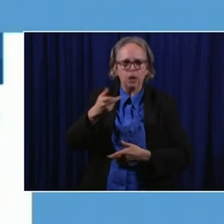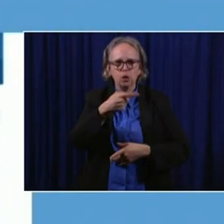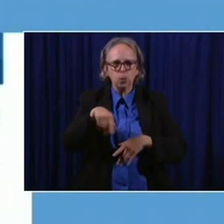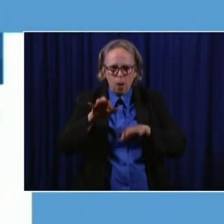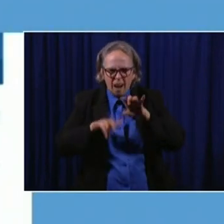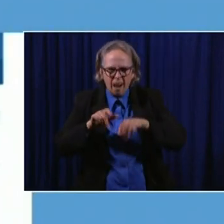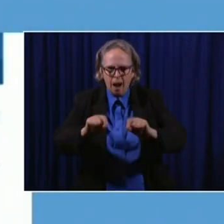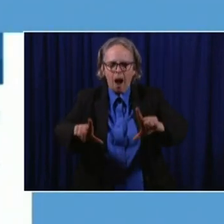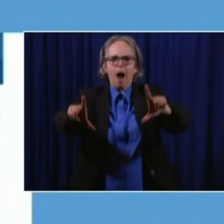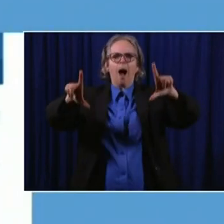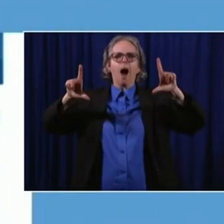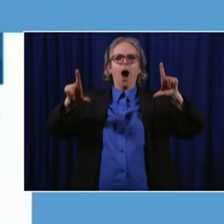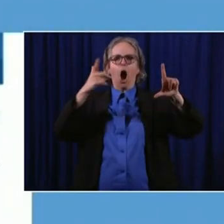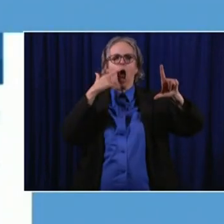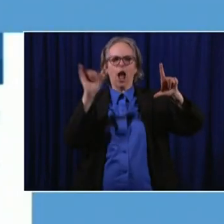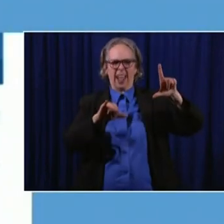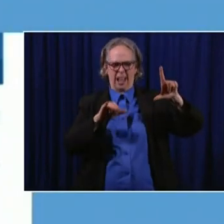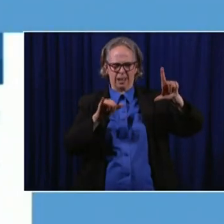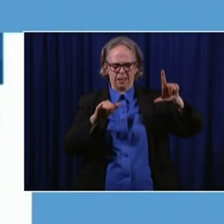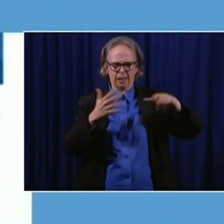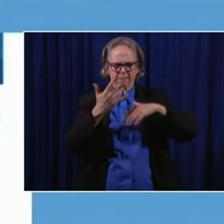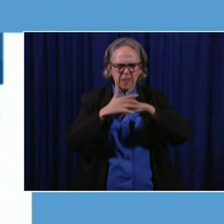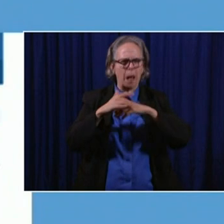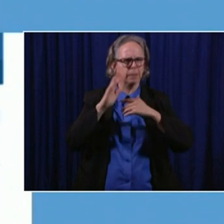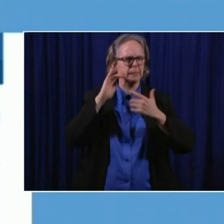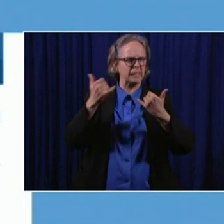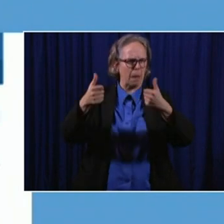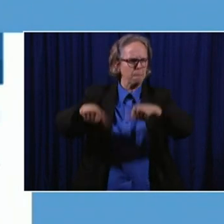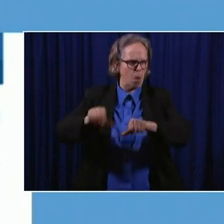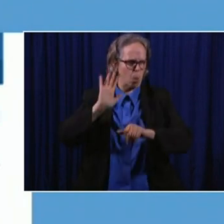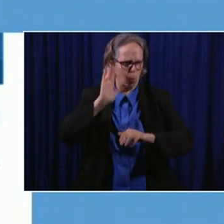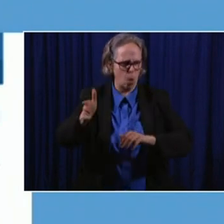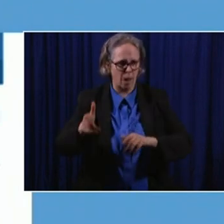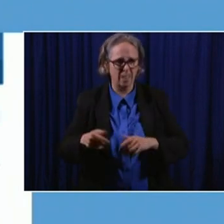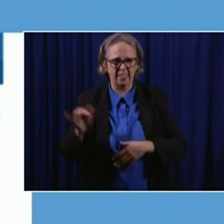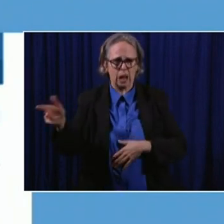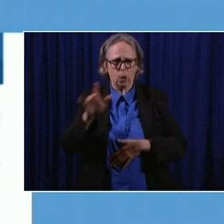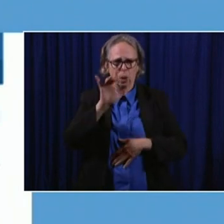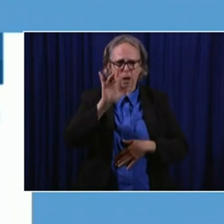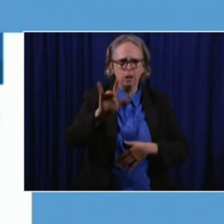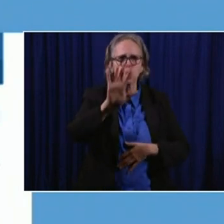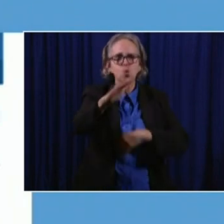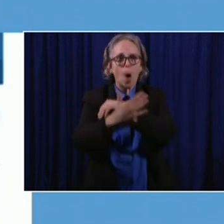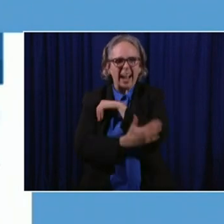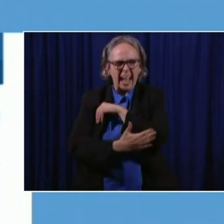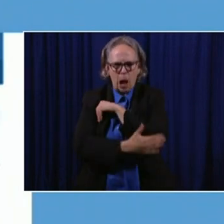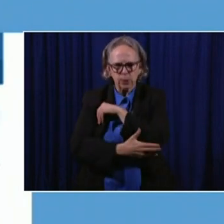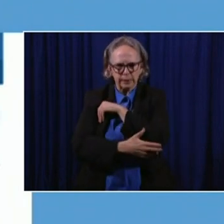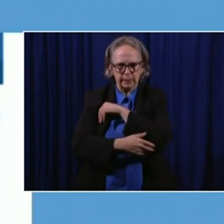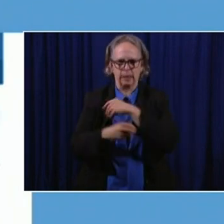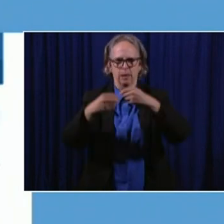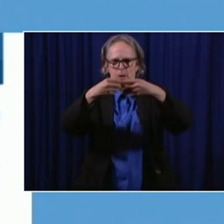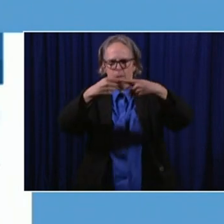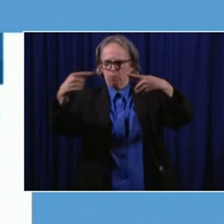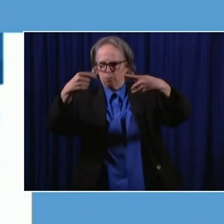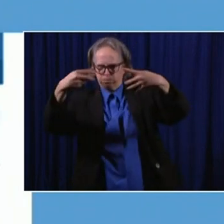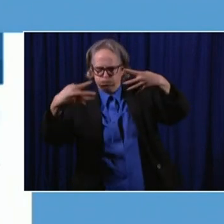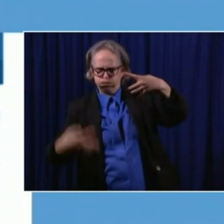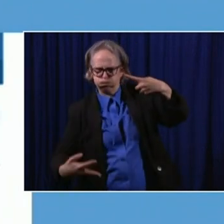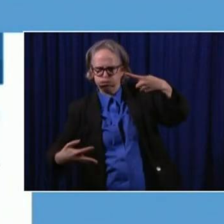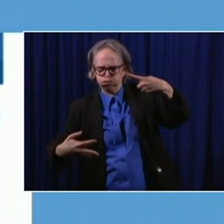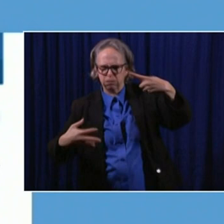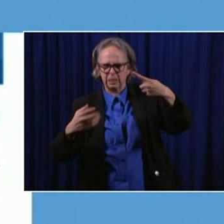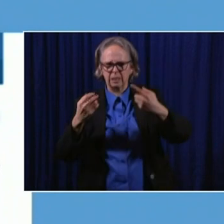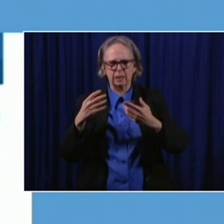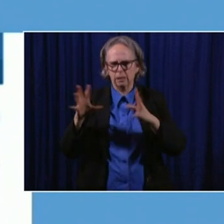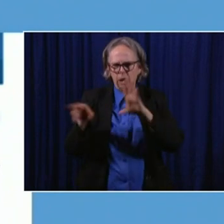the best decisions for their kids' education and for their social interactions. So right now, it shows new and cumulative COVID-19 cases reported